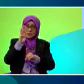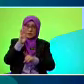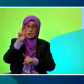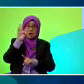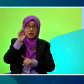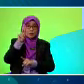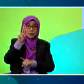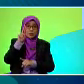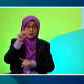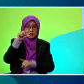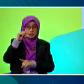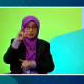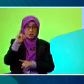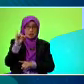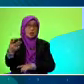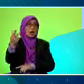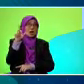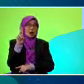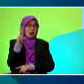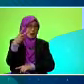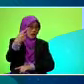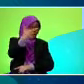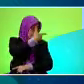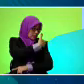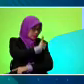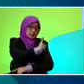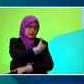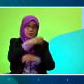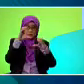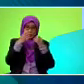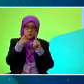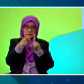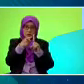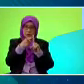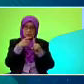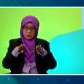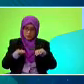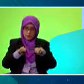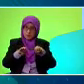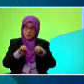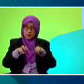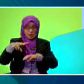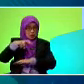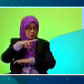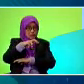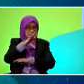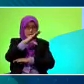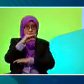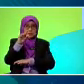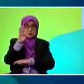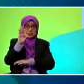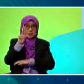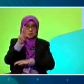Vaccines are produced with fungi, bacteria, and virus. Oh, yes. So you see,